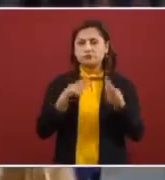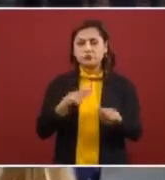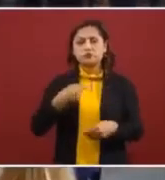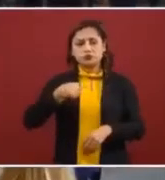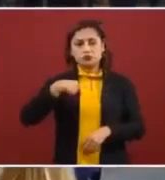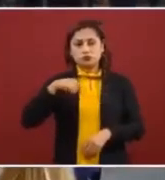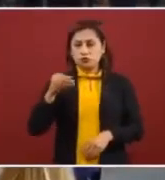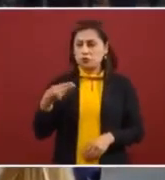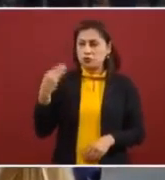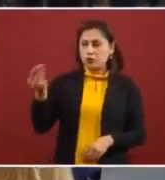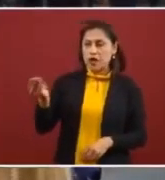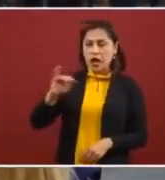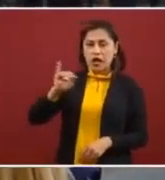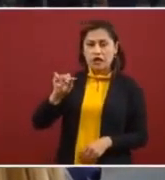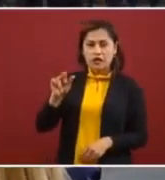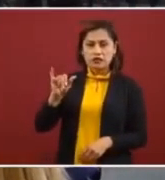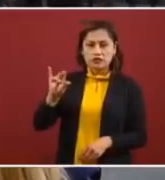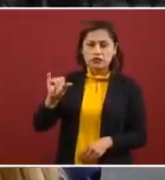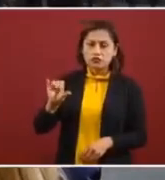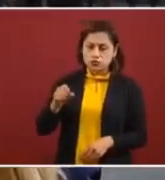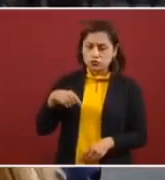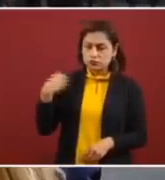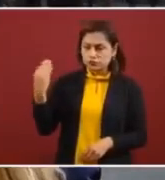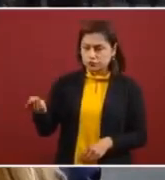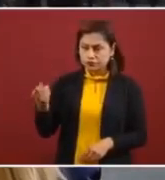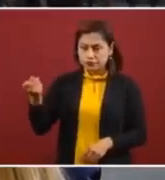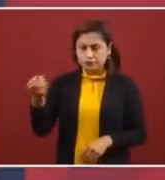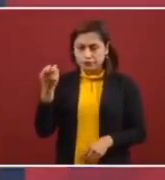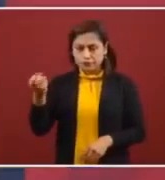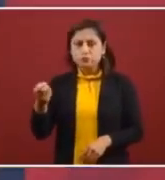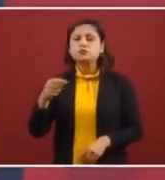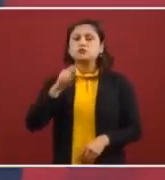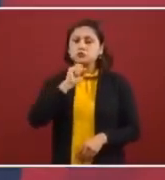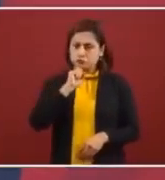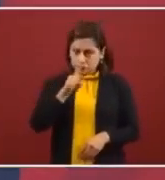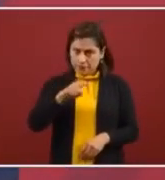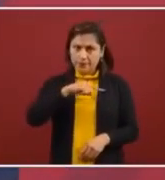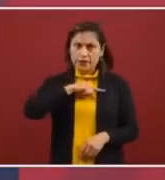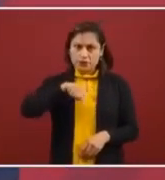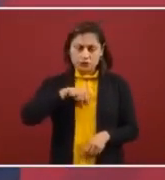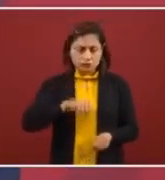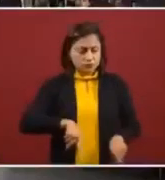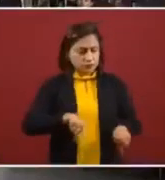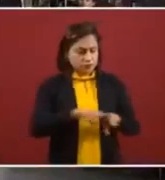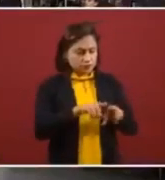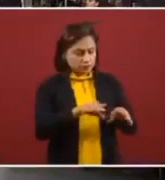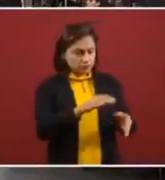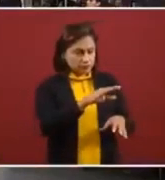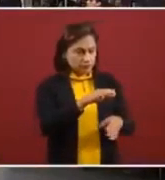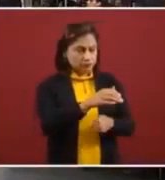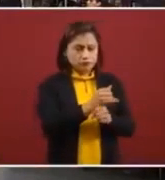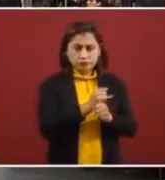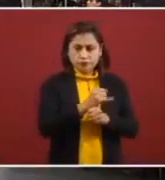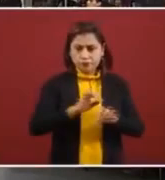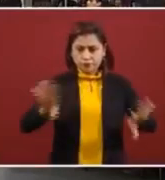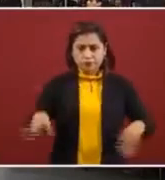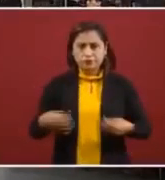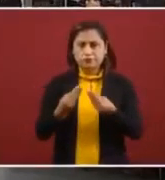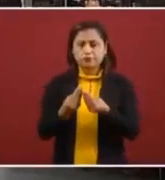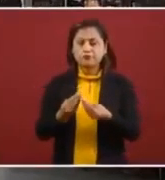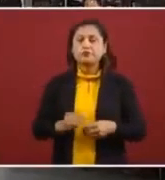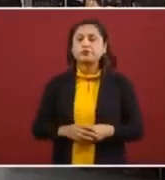was used that was supposed to be left in the budget for an infrastructure. And it looks like they also